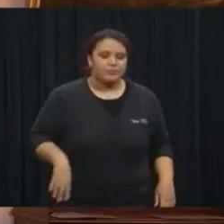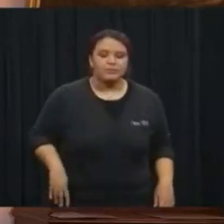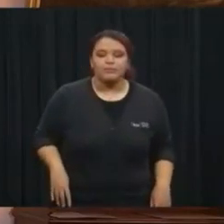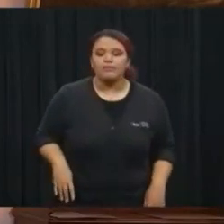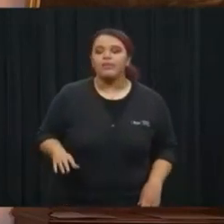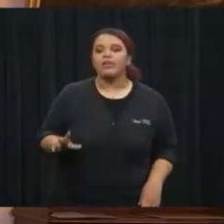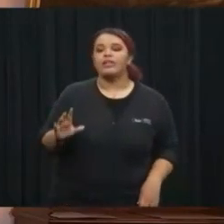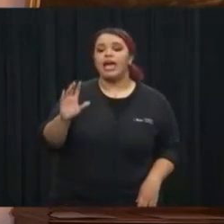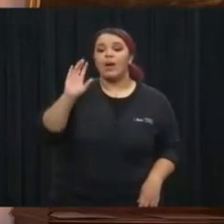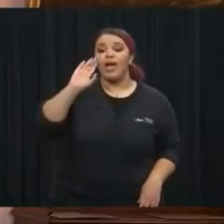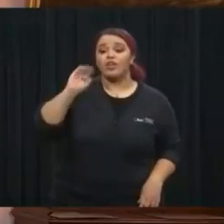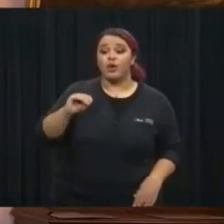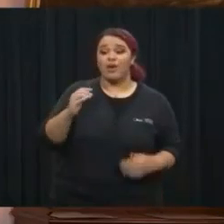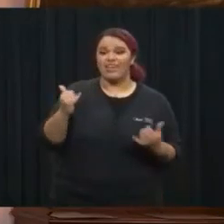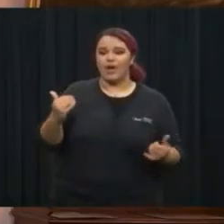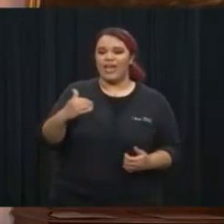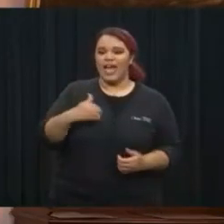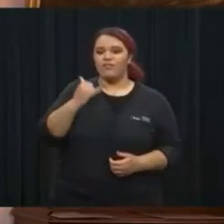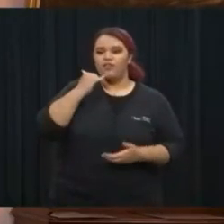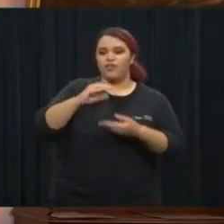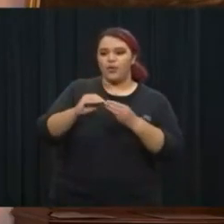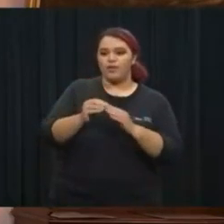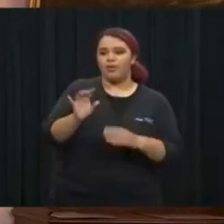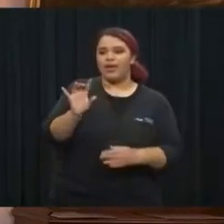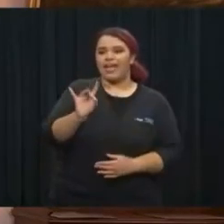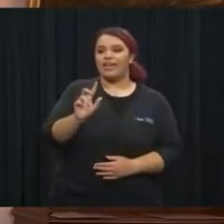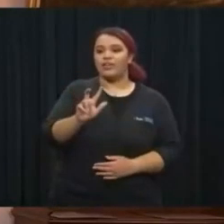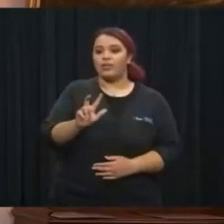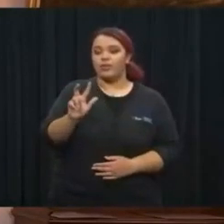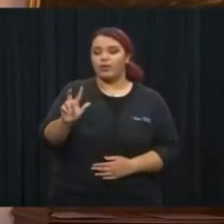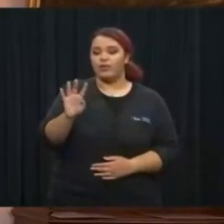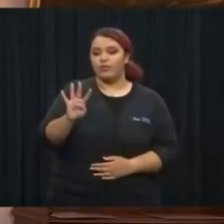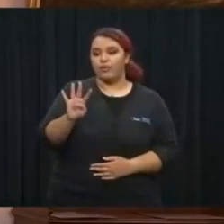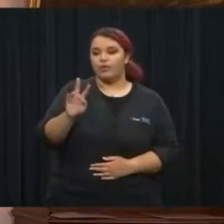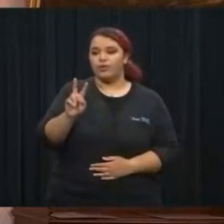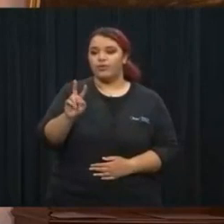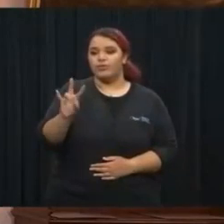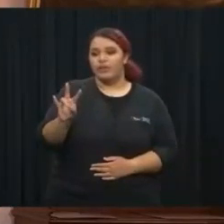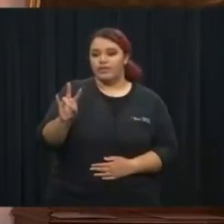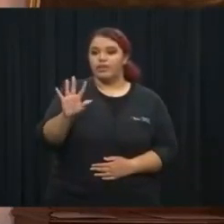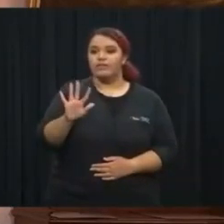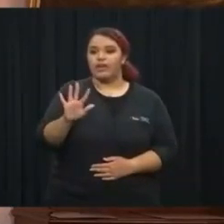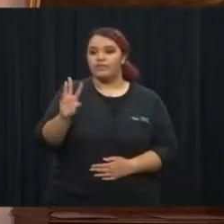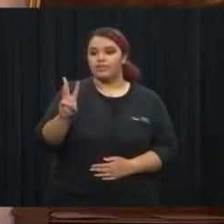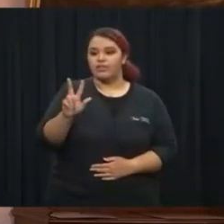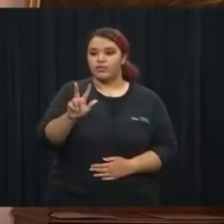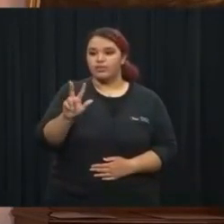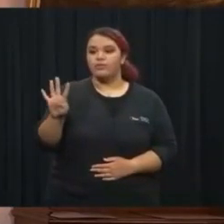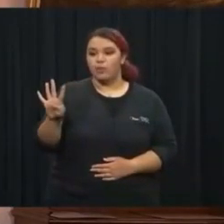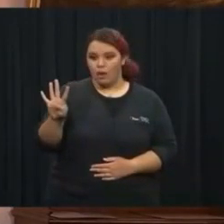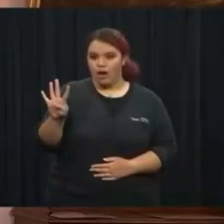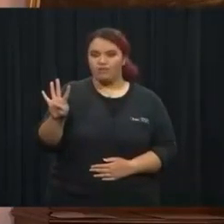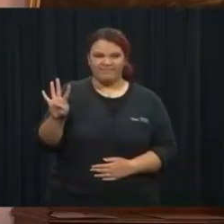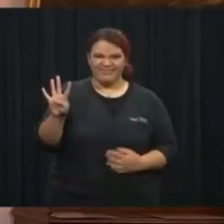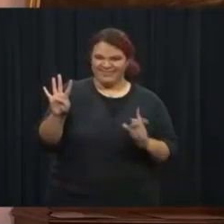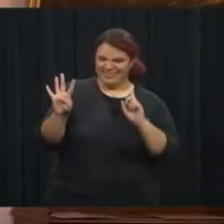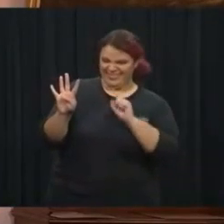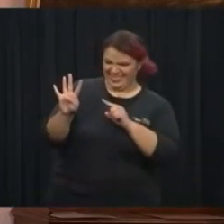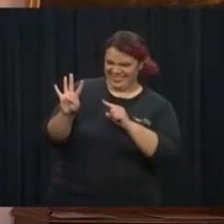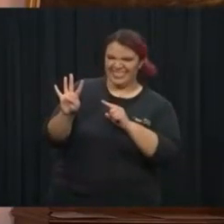hard decisions, is using what we have as we have it well. We have great innovation going on where we're going to build our